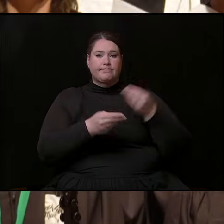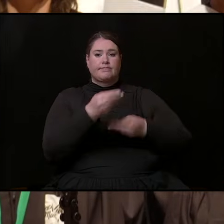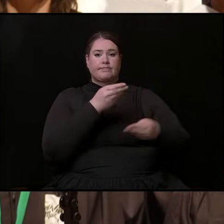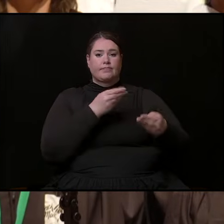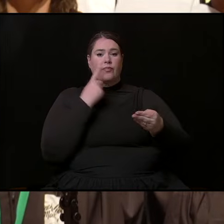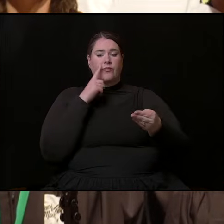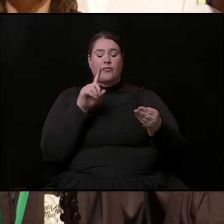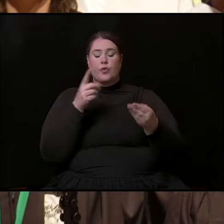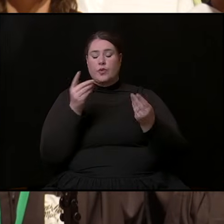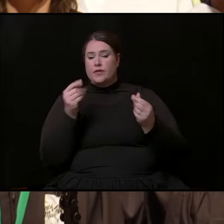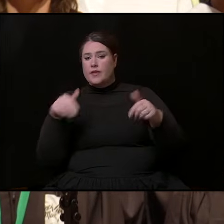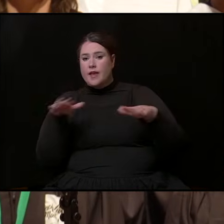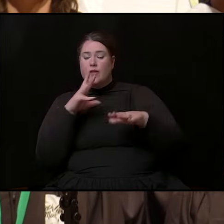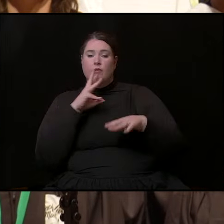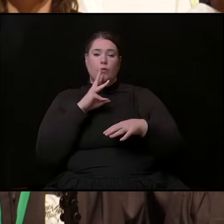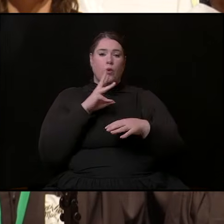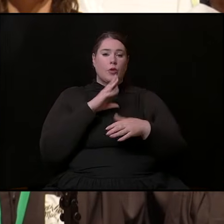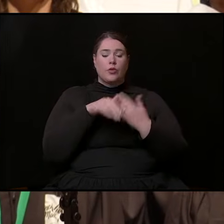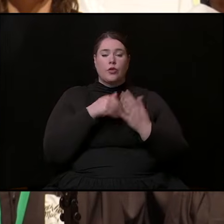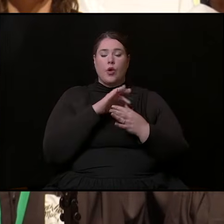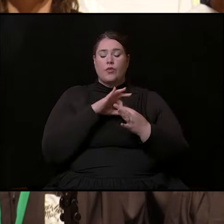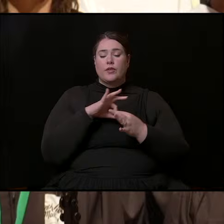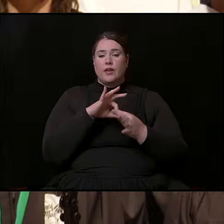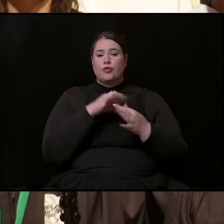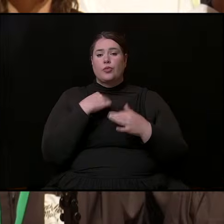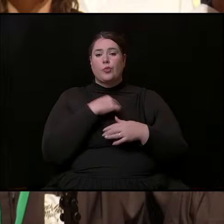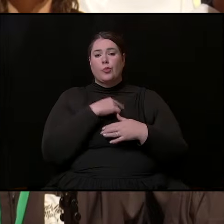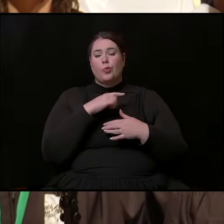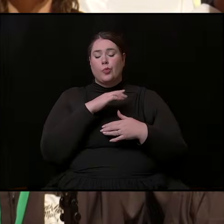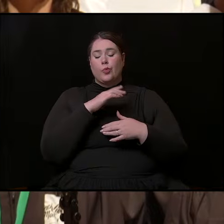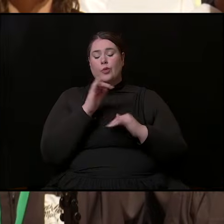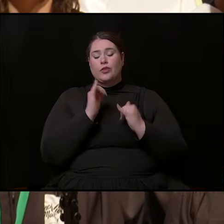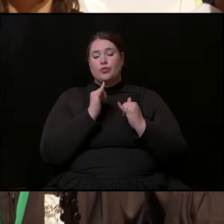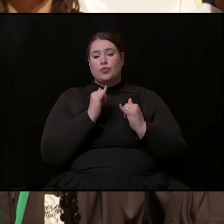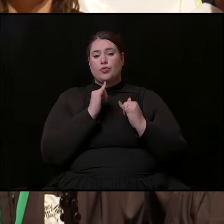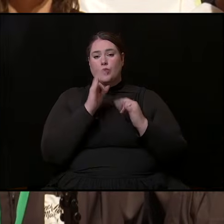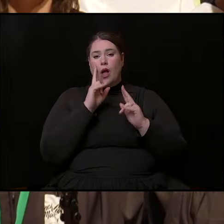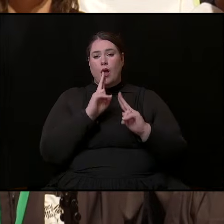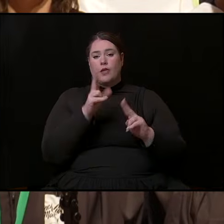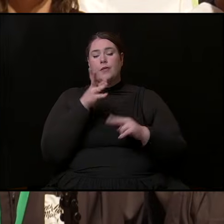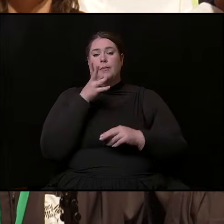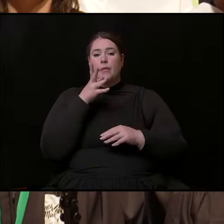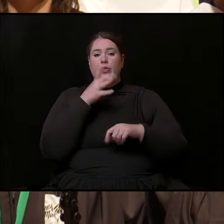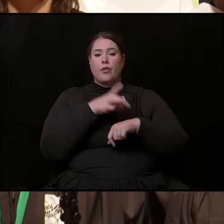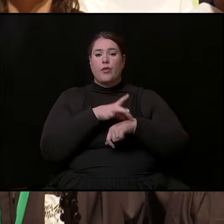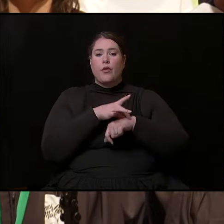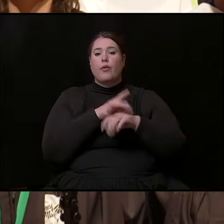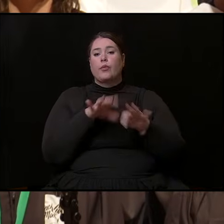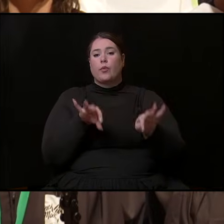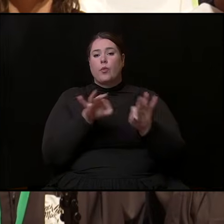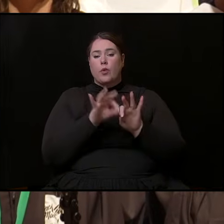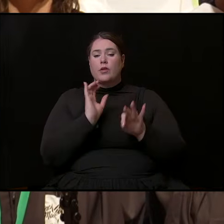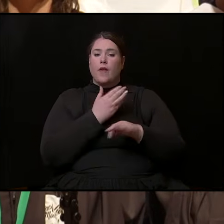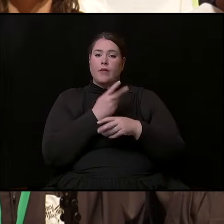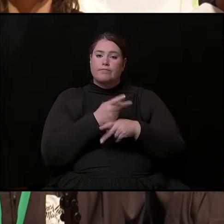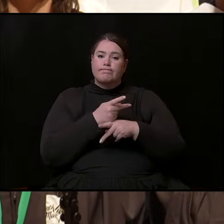relations. We too honor Mother Earth, from which all life springs, worthy of our caring stewardship.